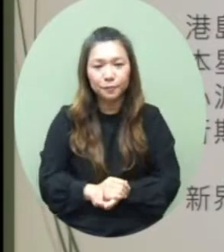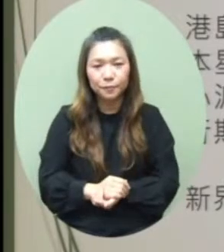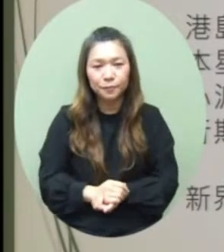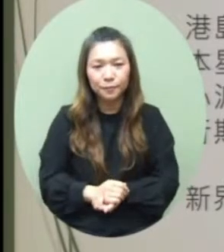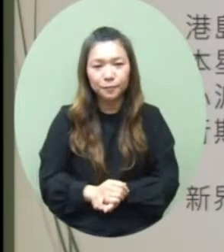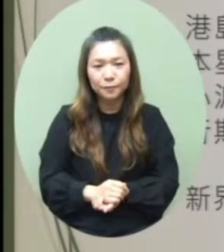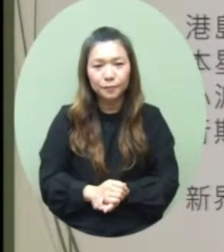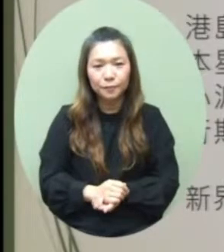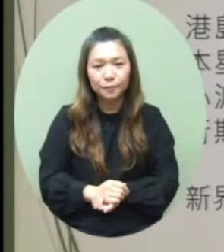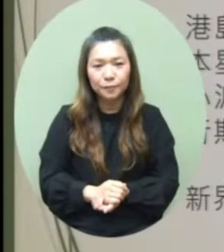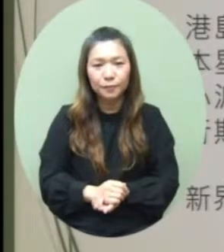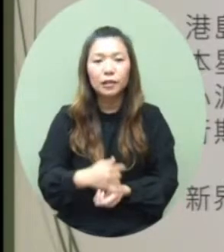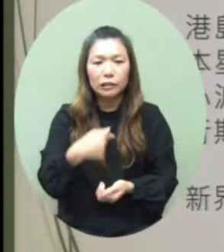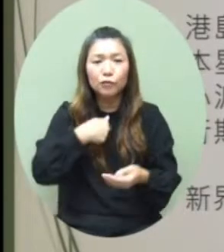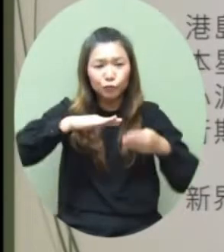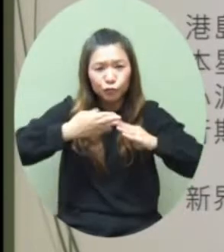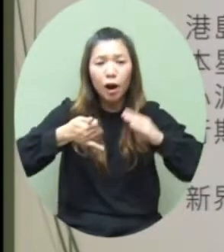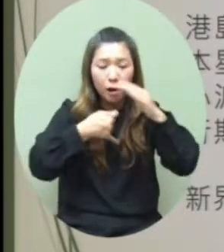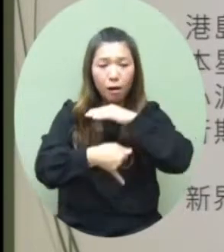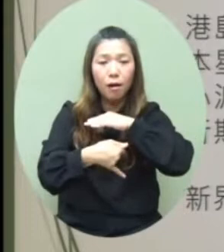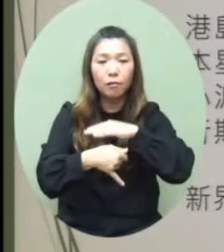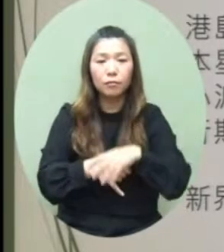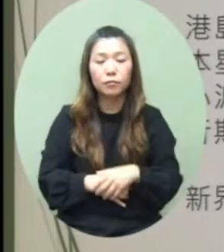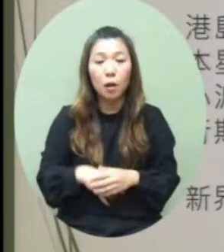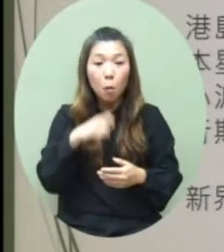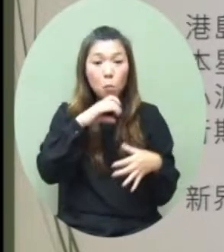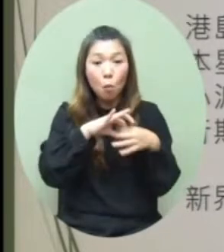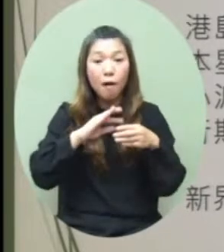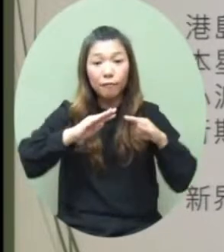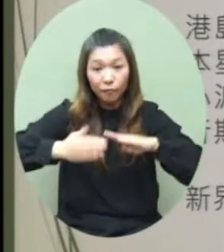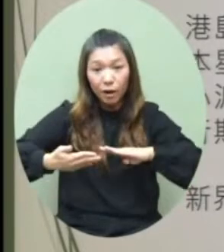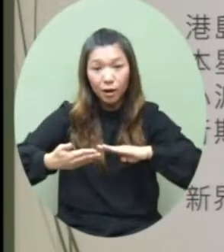would adopt free admission. The first one, however,